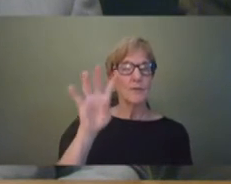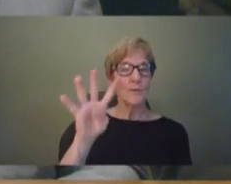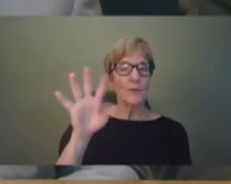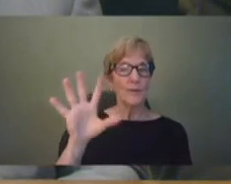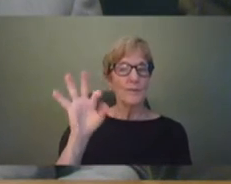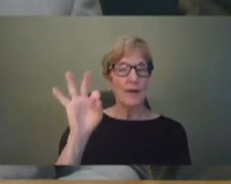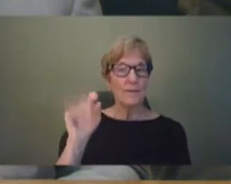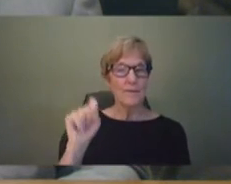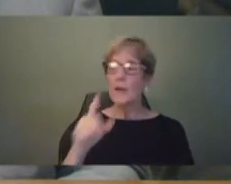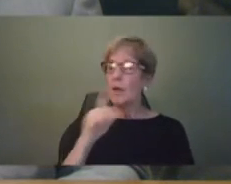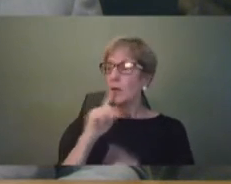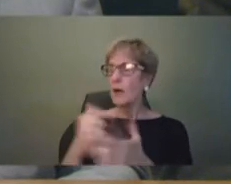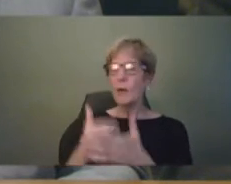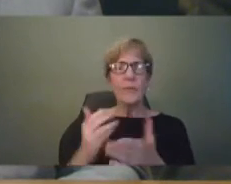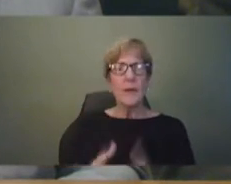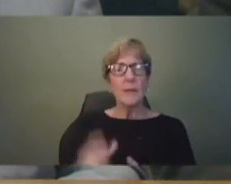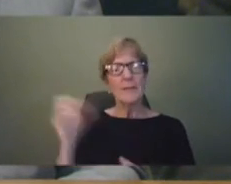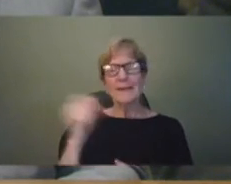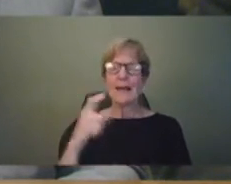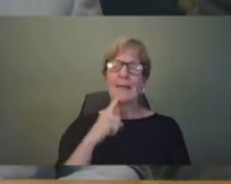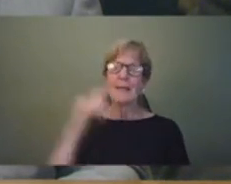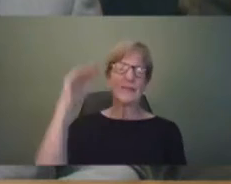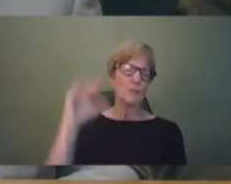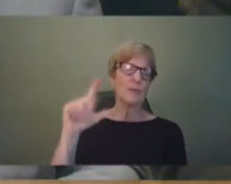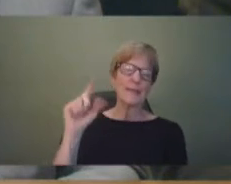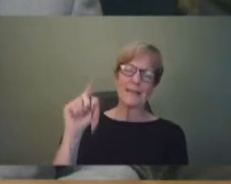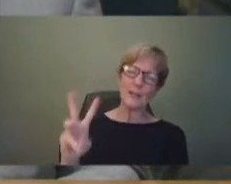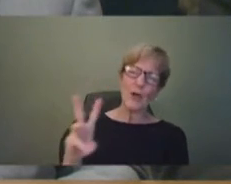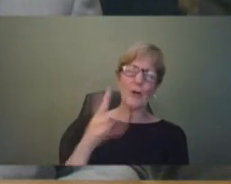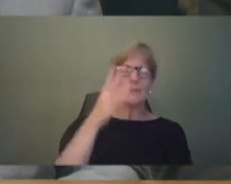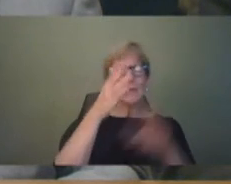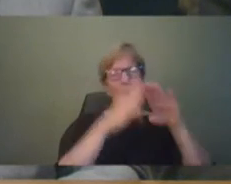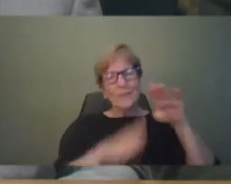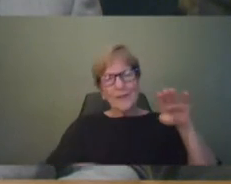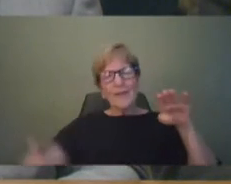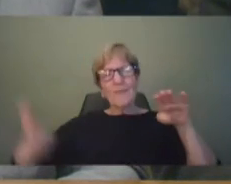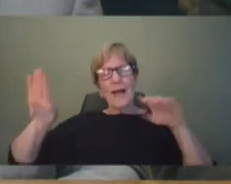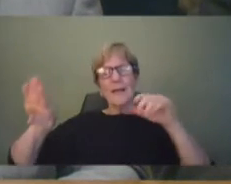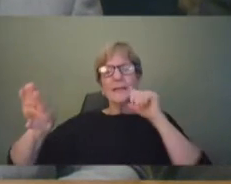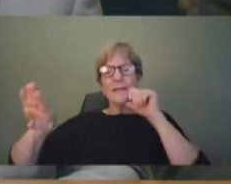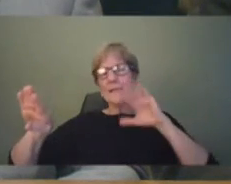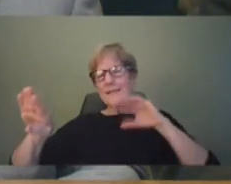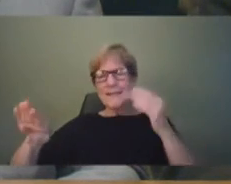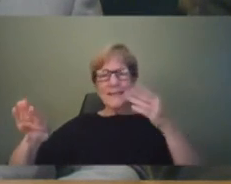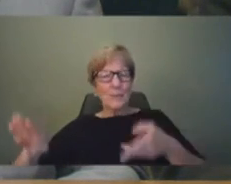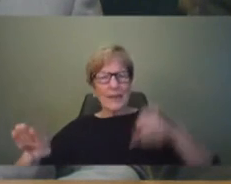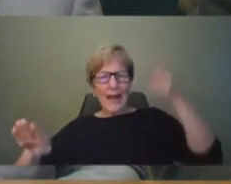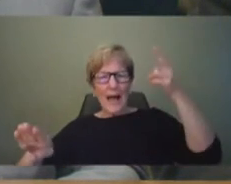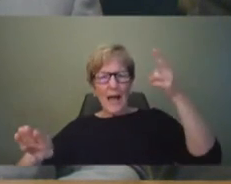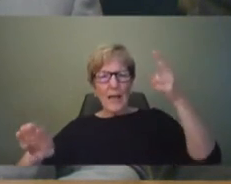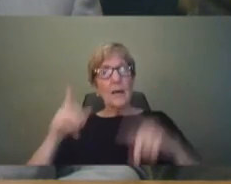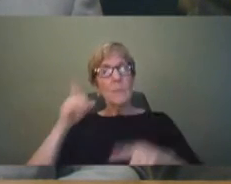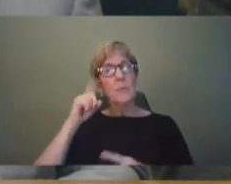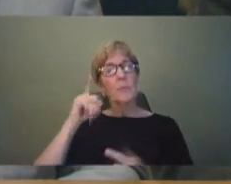neighbors the neighbors said yeah that's really low though it's kind of in a valley so it doesn't appear that high uh but we thought it was pretty interesting that uh that the city